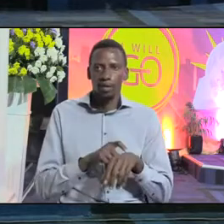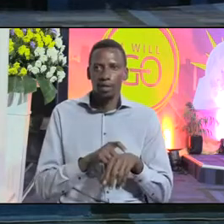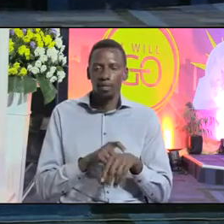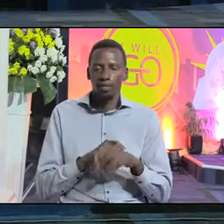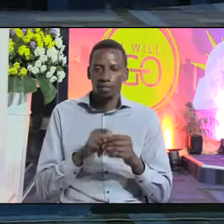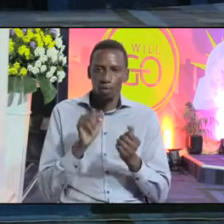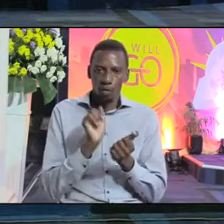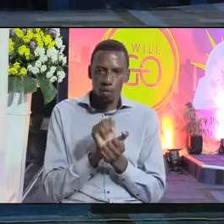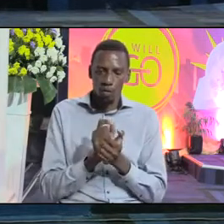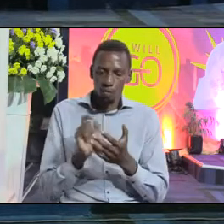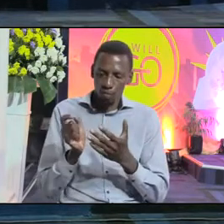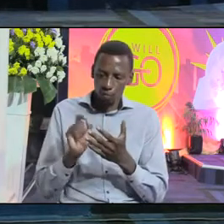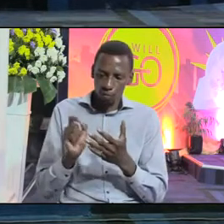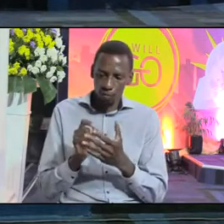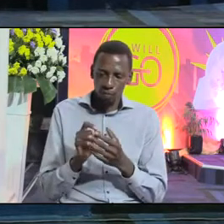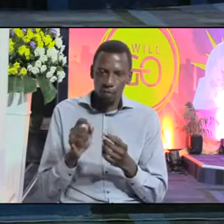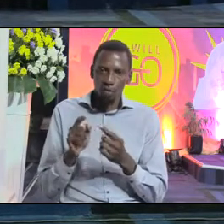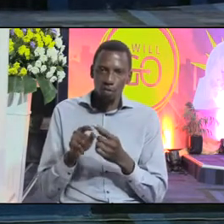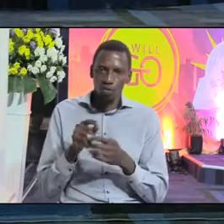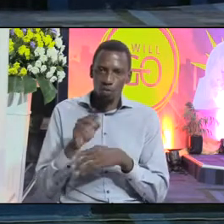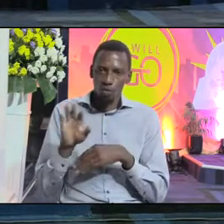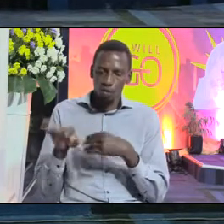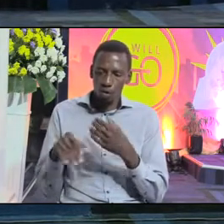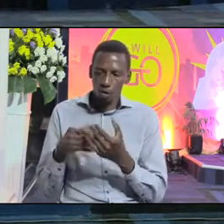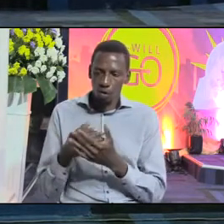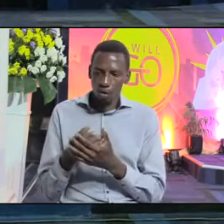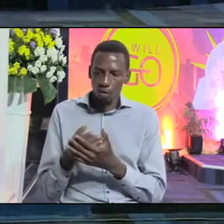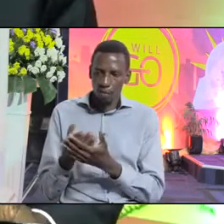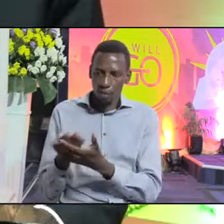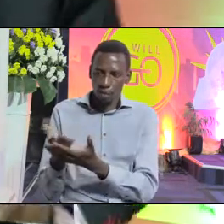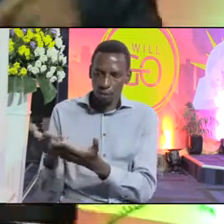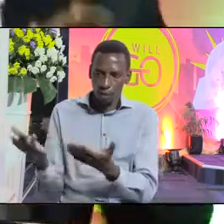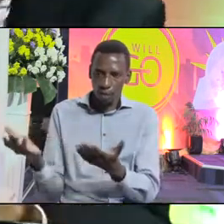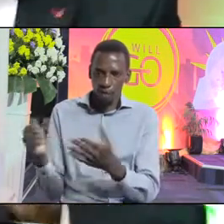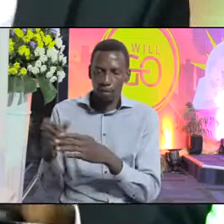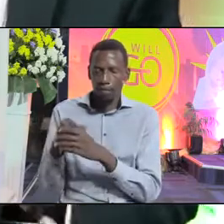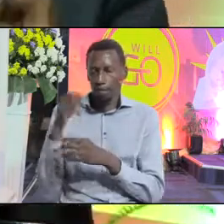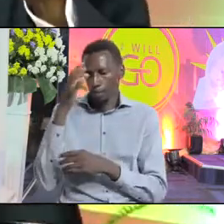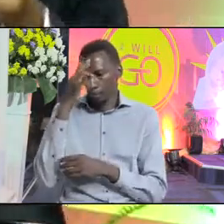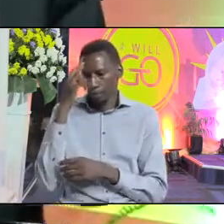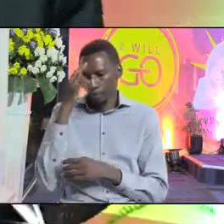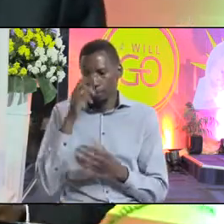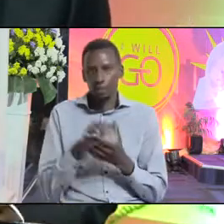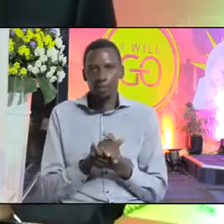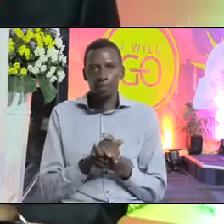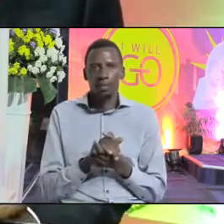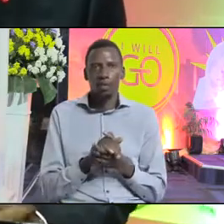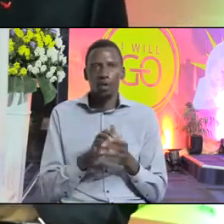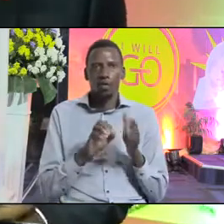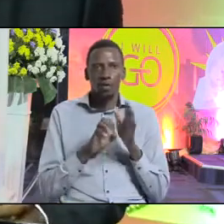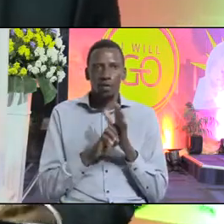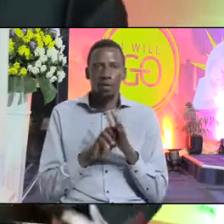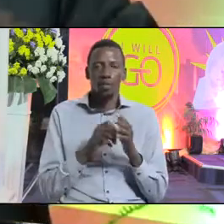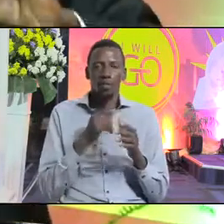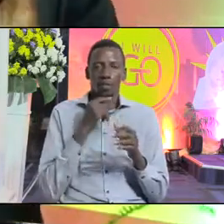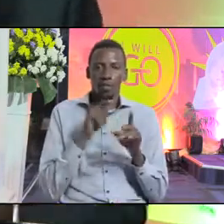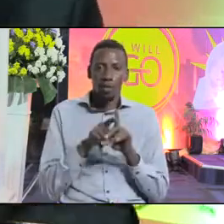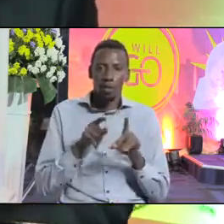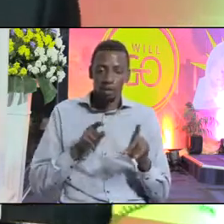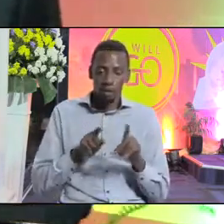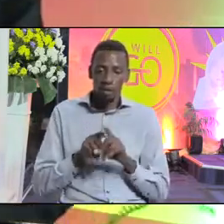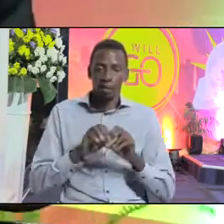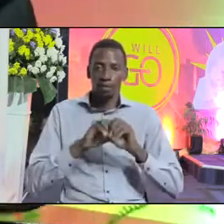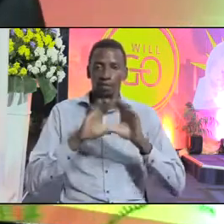he writes to all that be in Rome. And the implication tonight, my brothers and sisters, is clear.